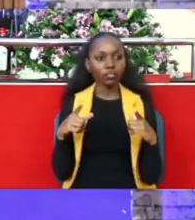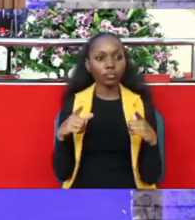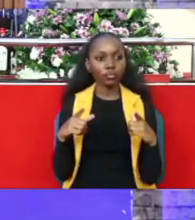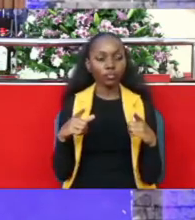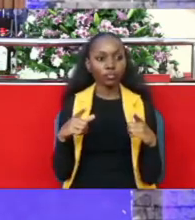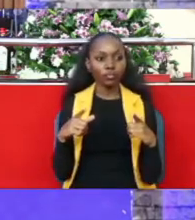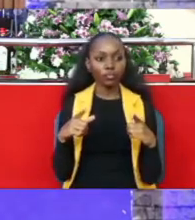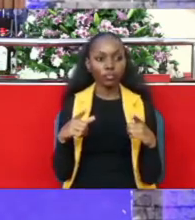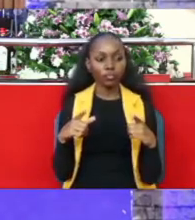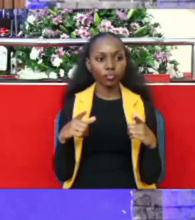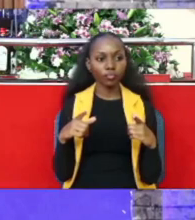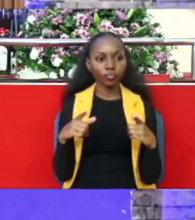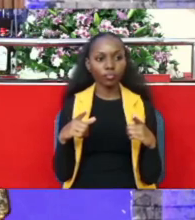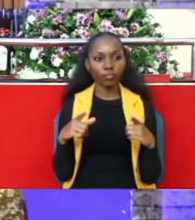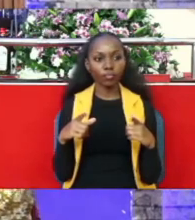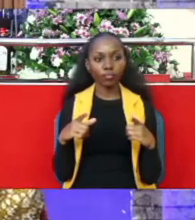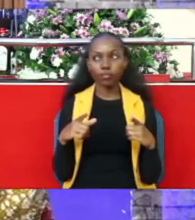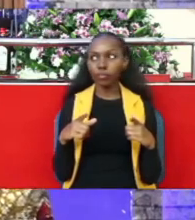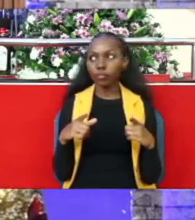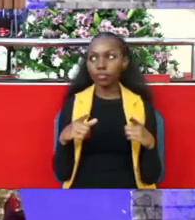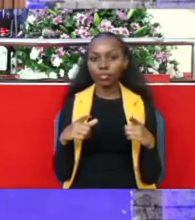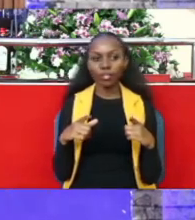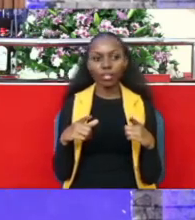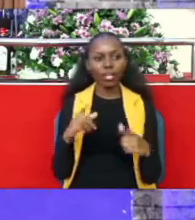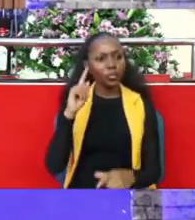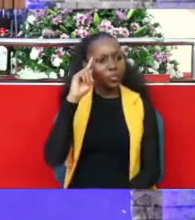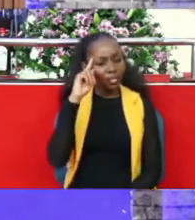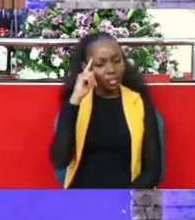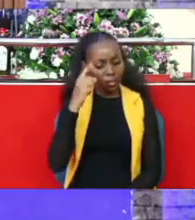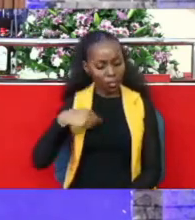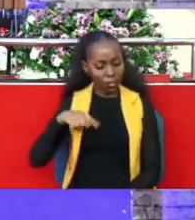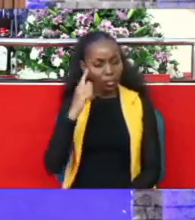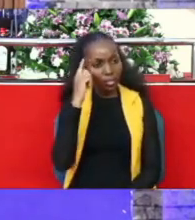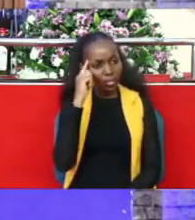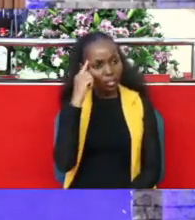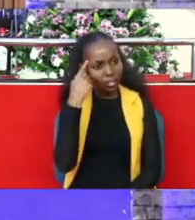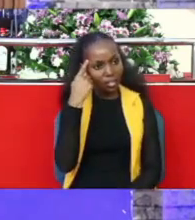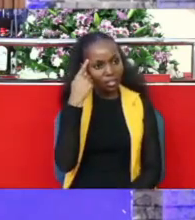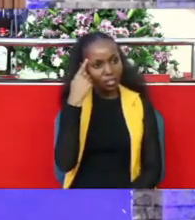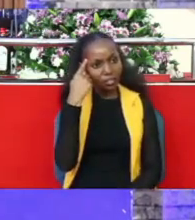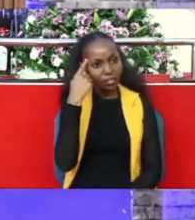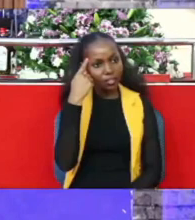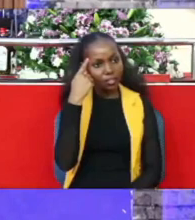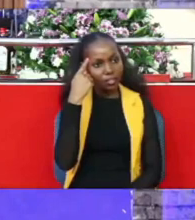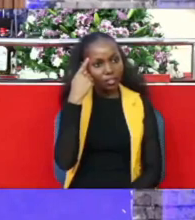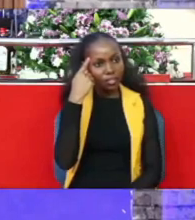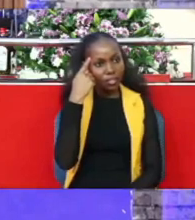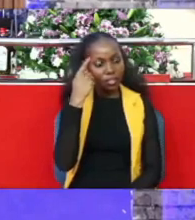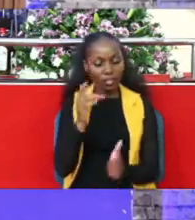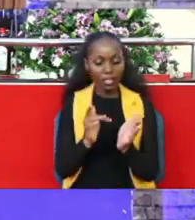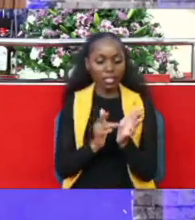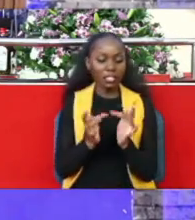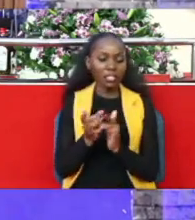katika maisha yetu. And we end up thinking na tunaishia kufikiria that we are lowly, or rather of a